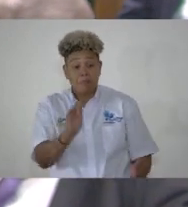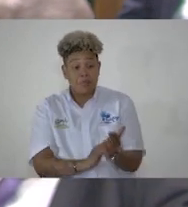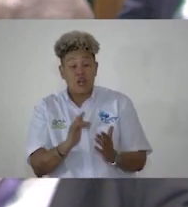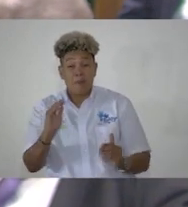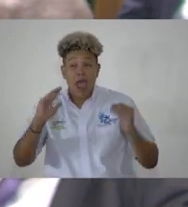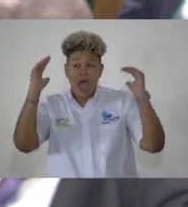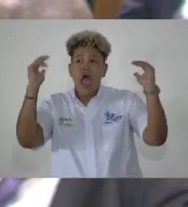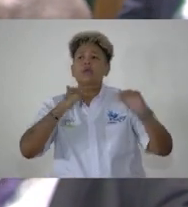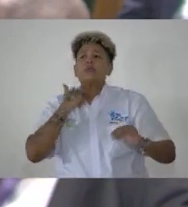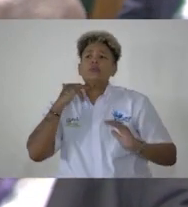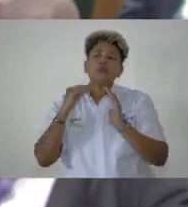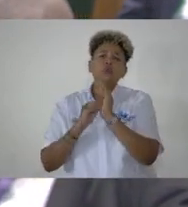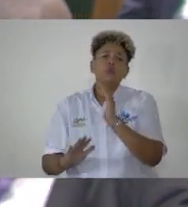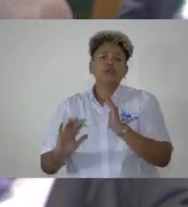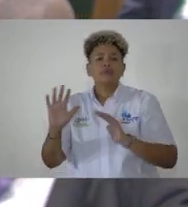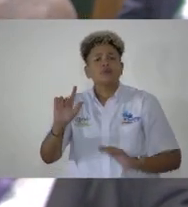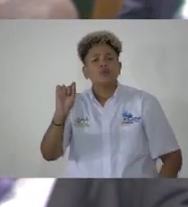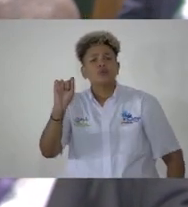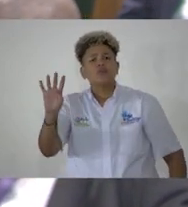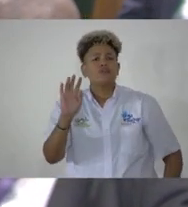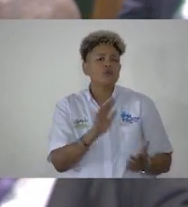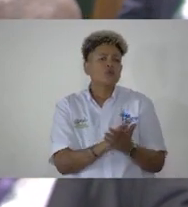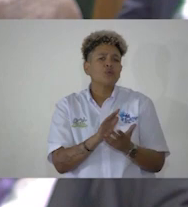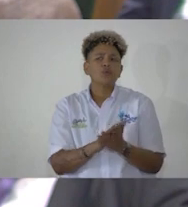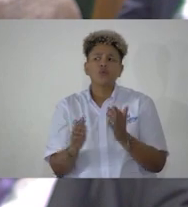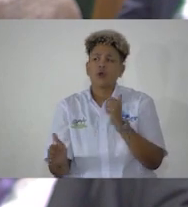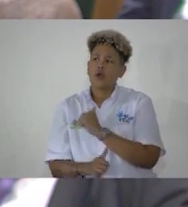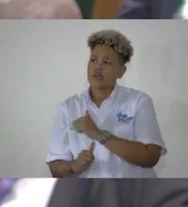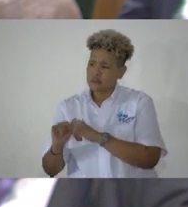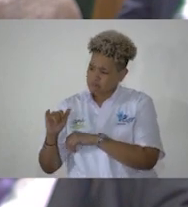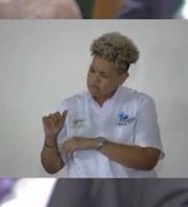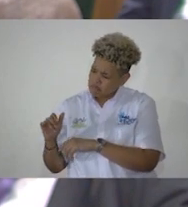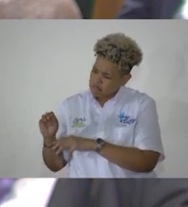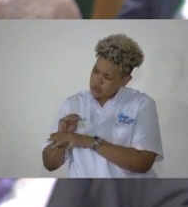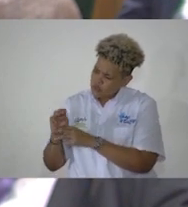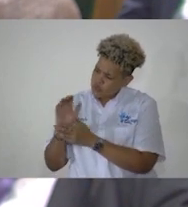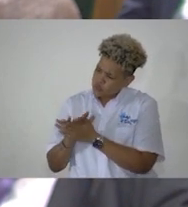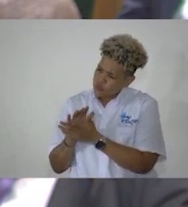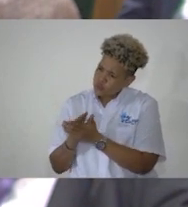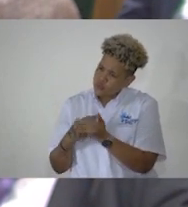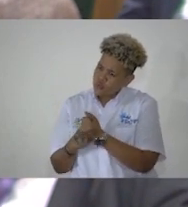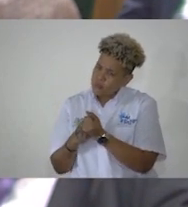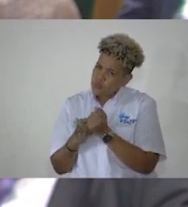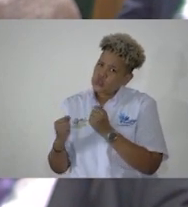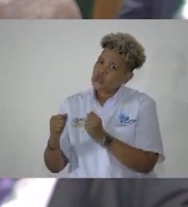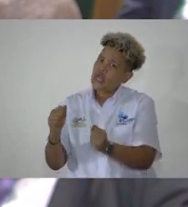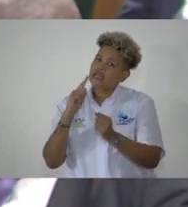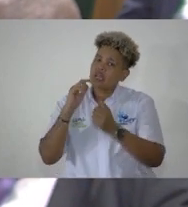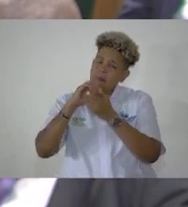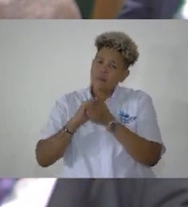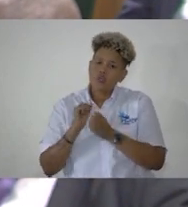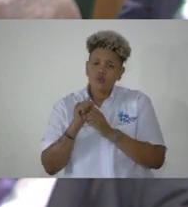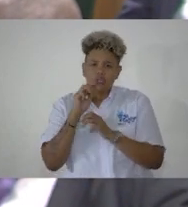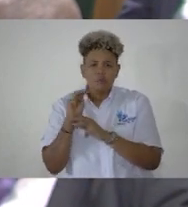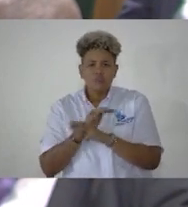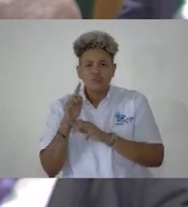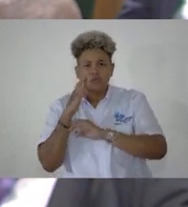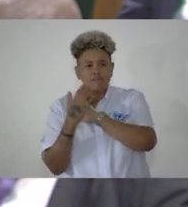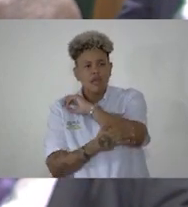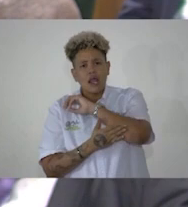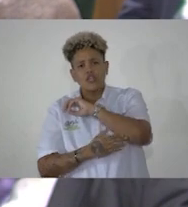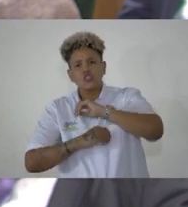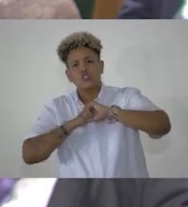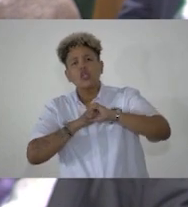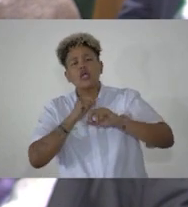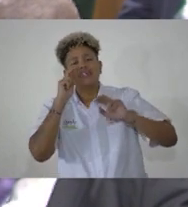students from 24 schools under the Interministerial School Support Strategy A partnership with the Ministry of National